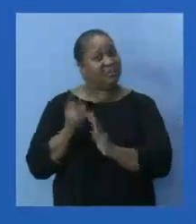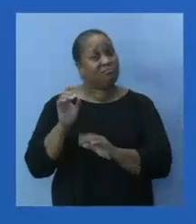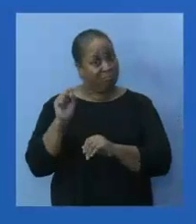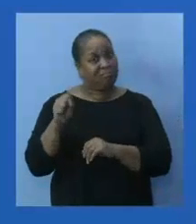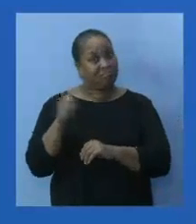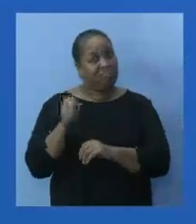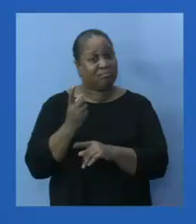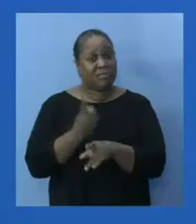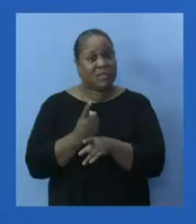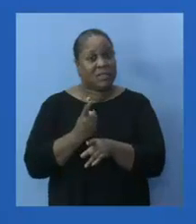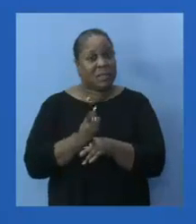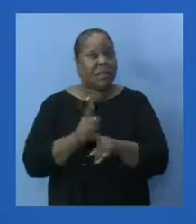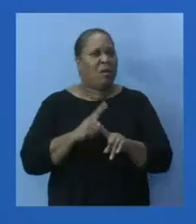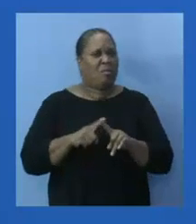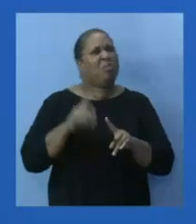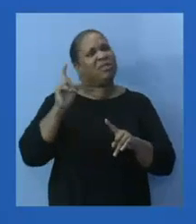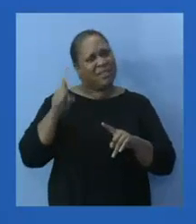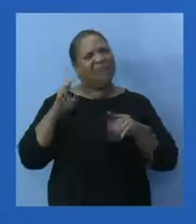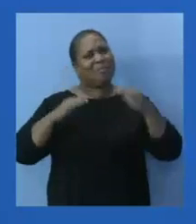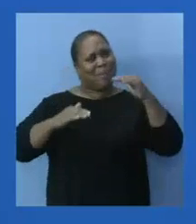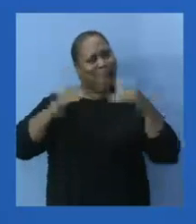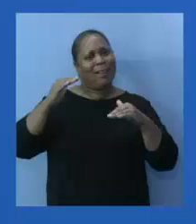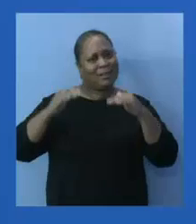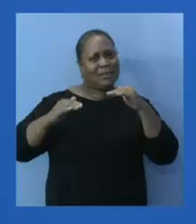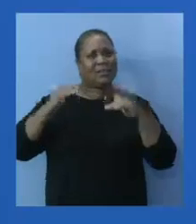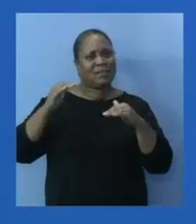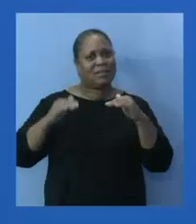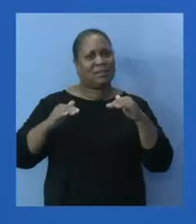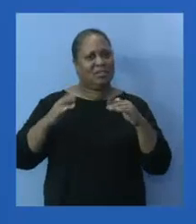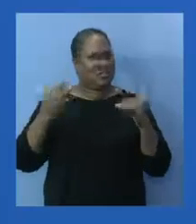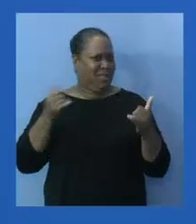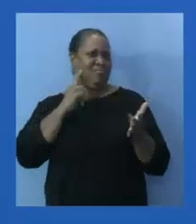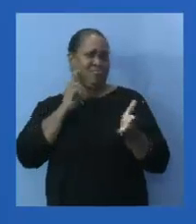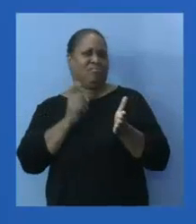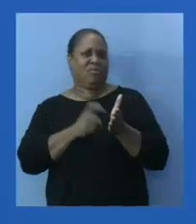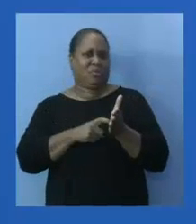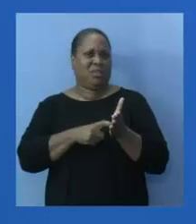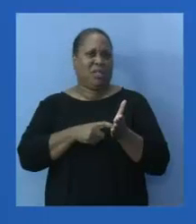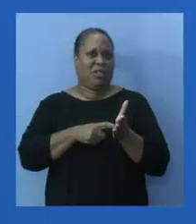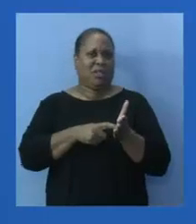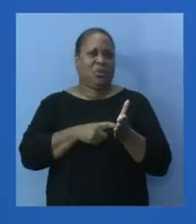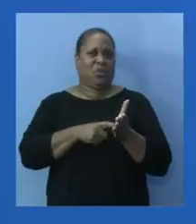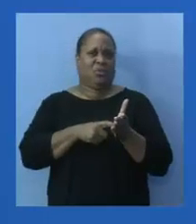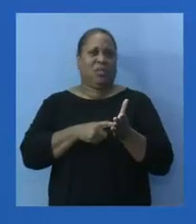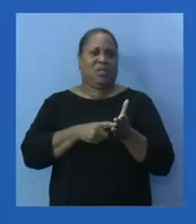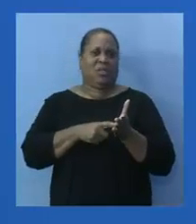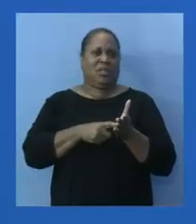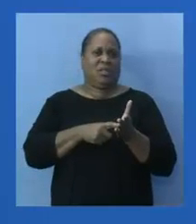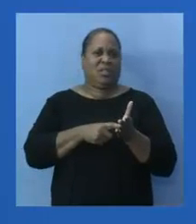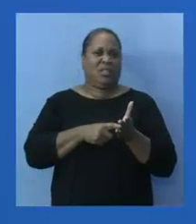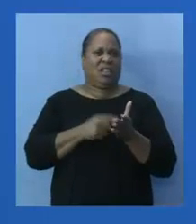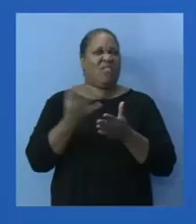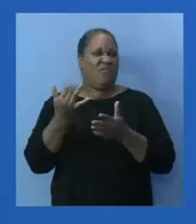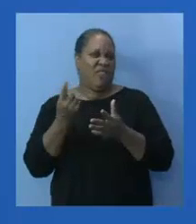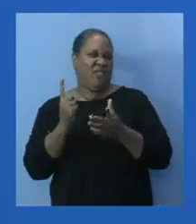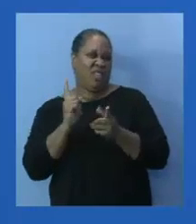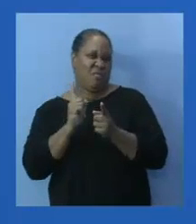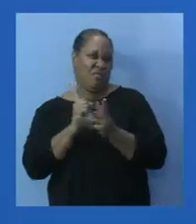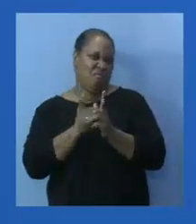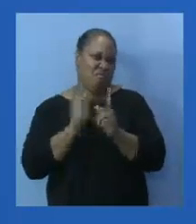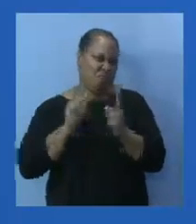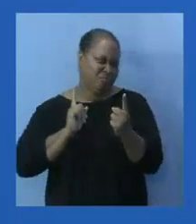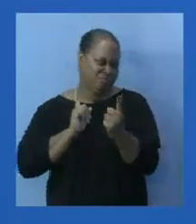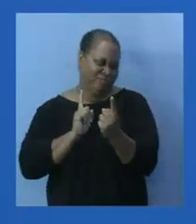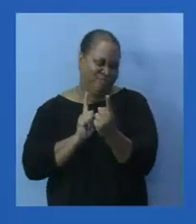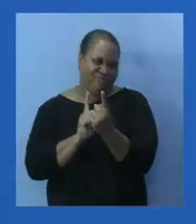the position, but we have to balance it. At this point, you know, we do recognize what we said, that, you know, cumulative 15 minutes is close contact, et cetera, but we